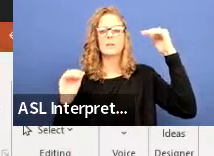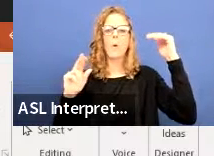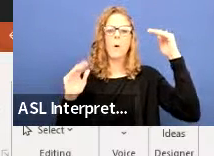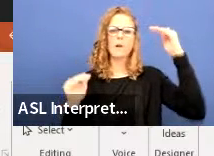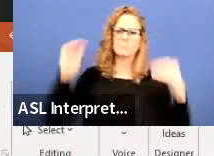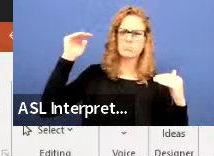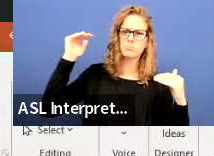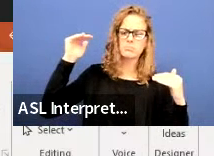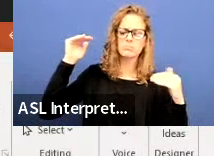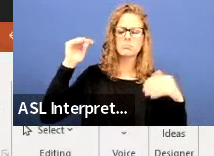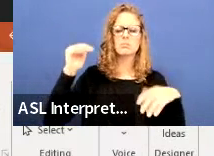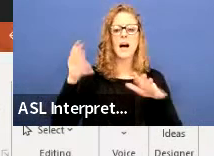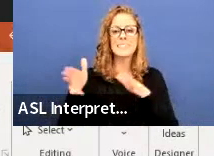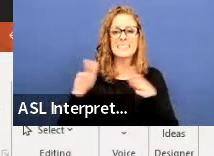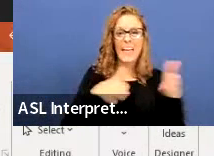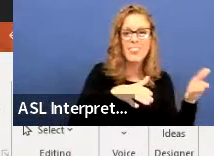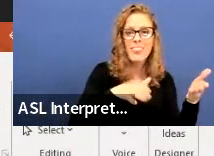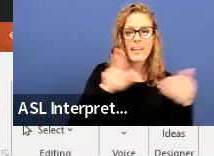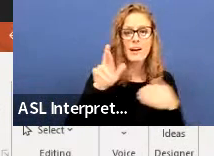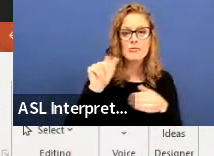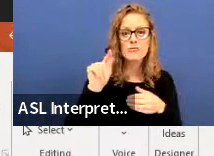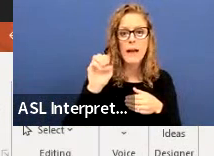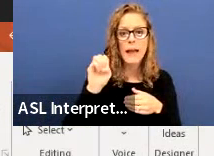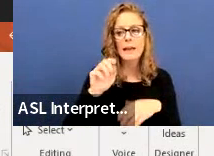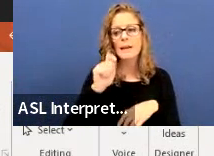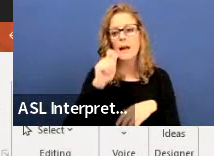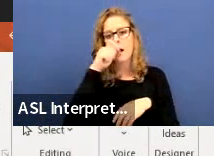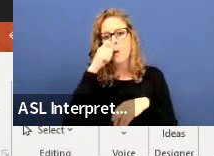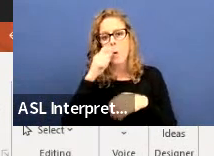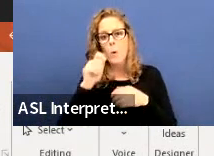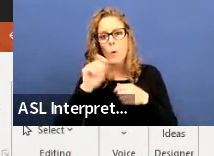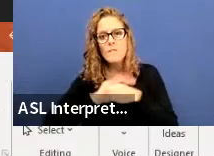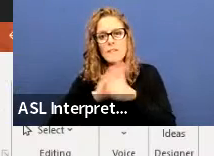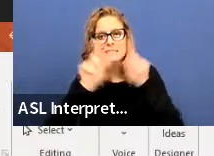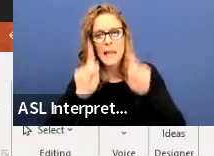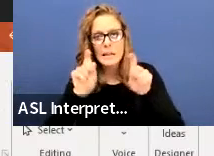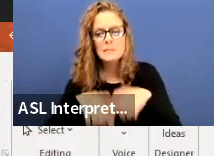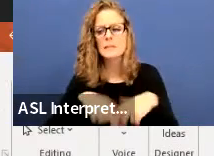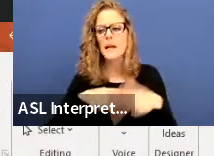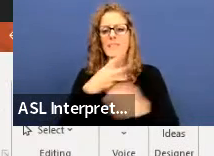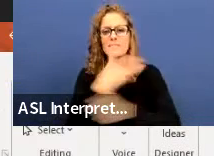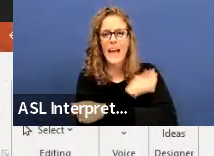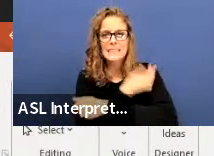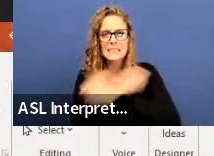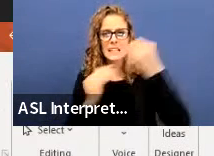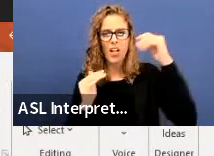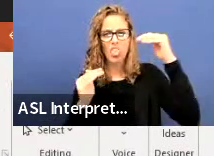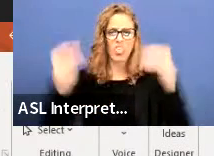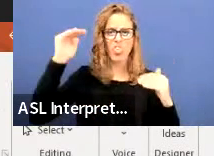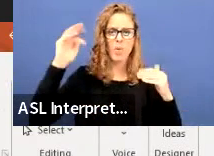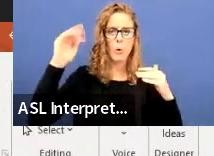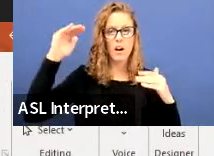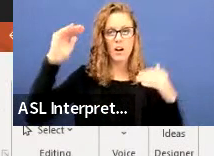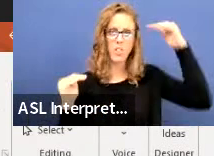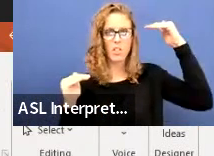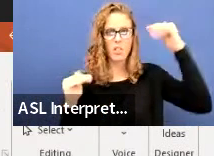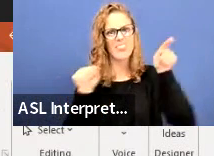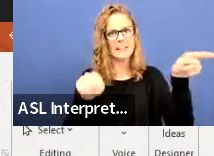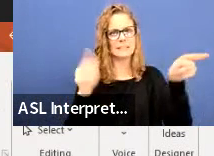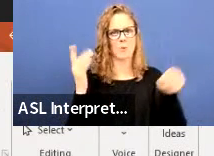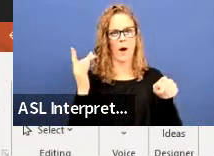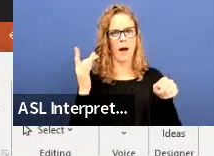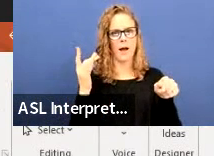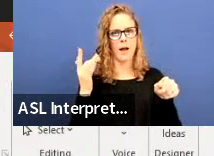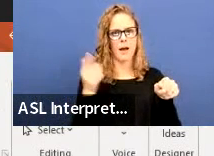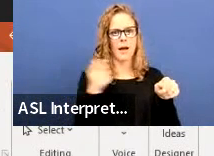COVID testing and what have you, and vaccination, these are what we're calling, these are where those